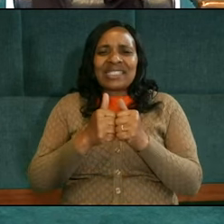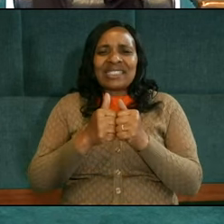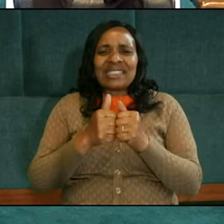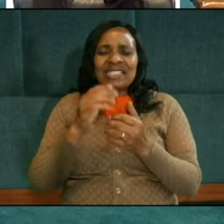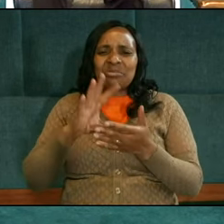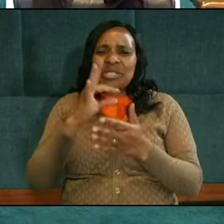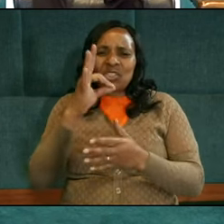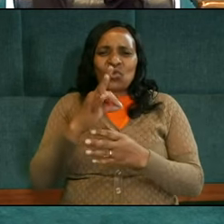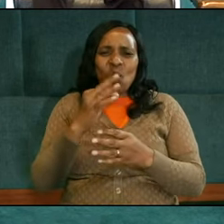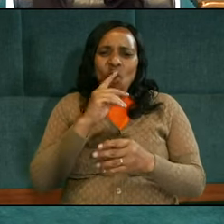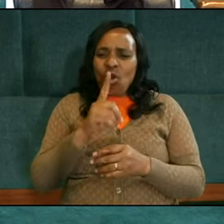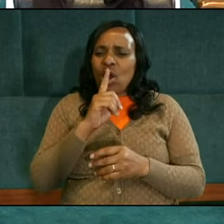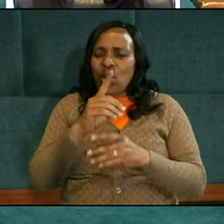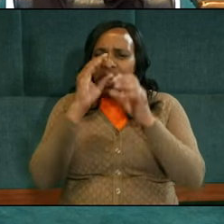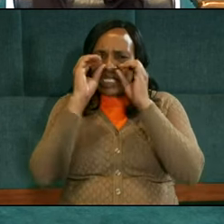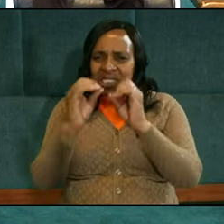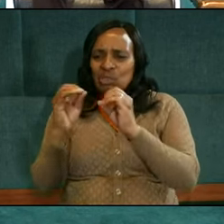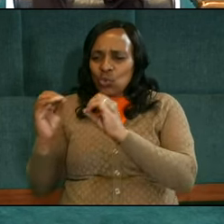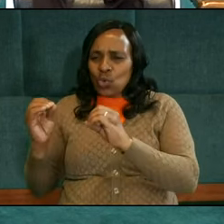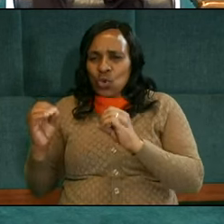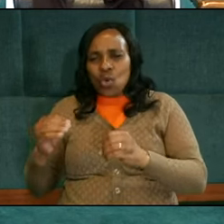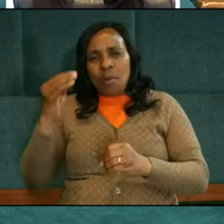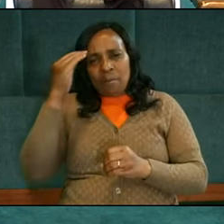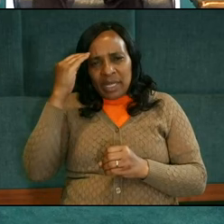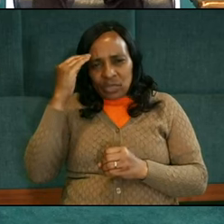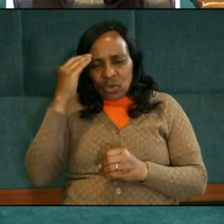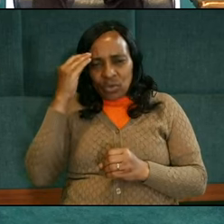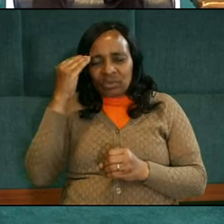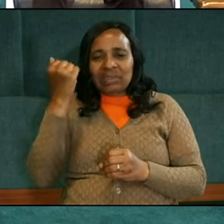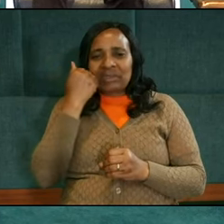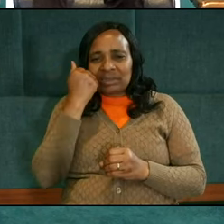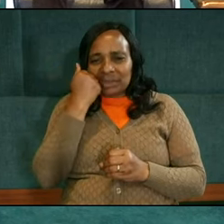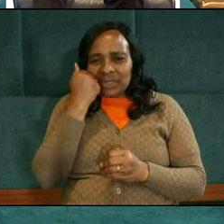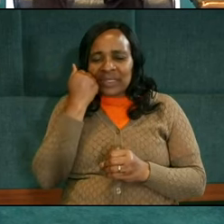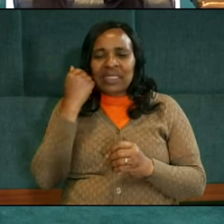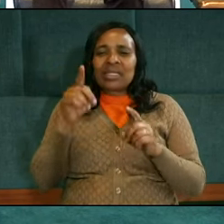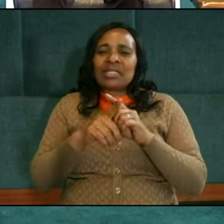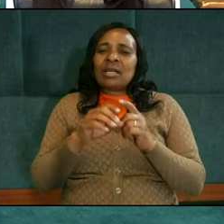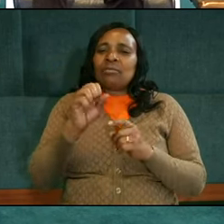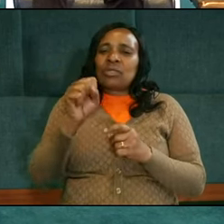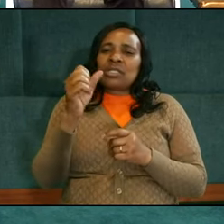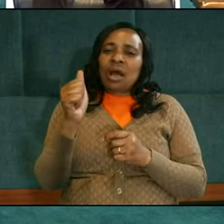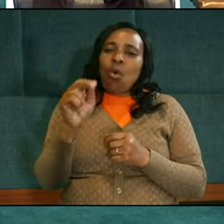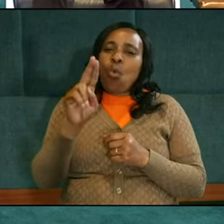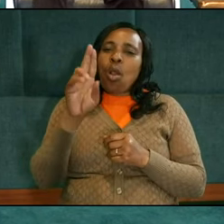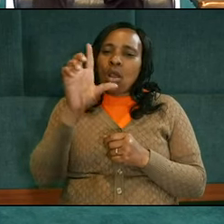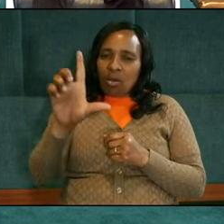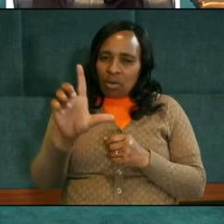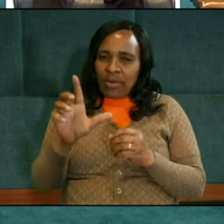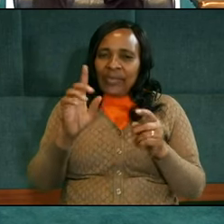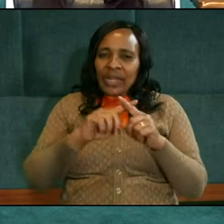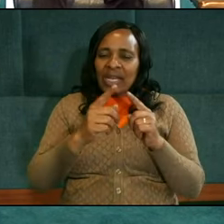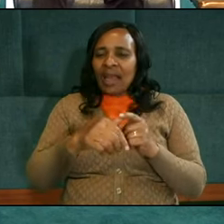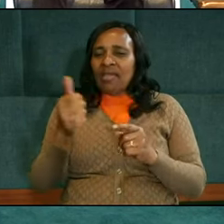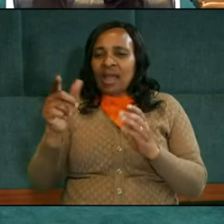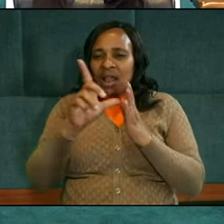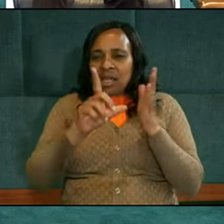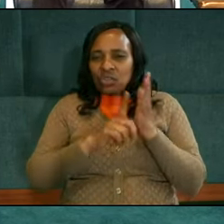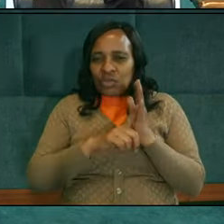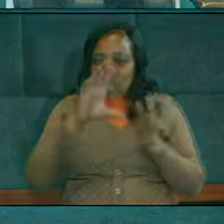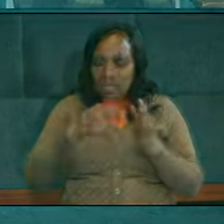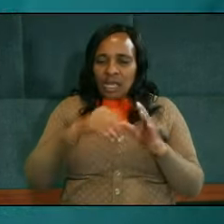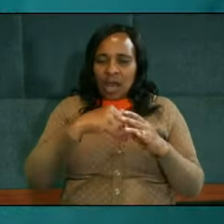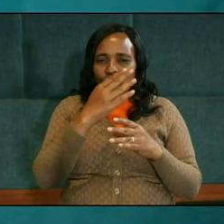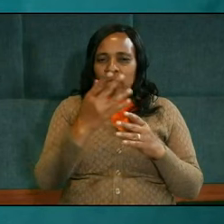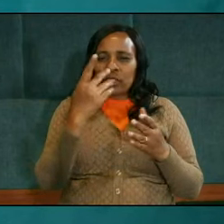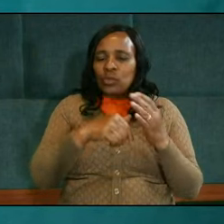spiritual disorders. We have these mental illnesses, like Saul was technically mentally ill. And the other lesson I take away is